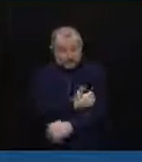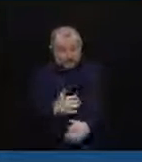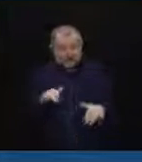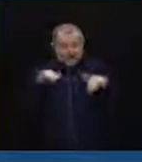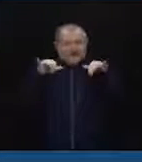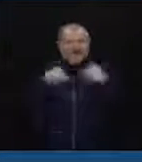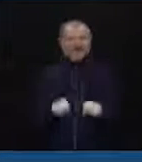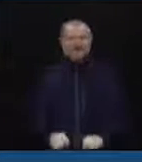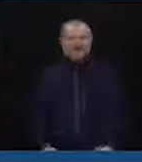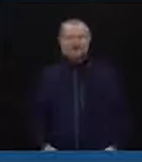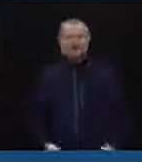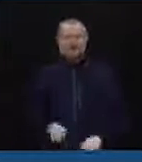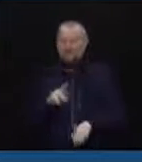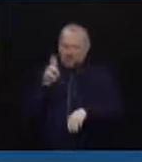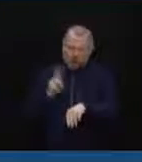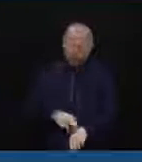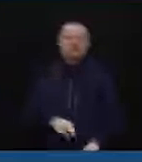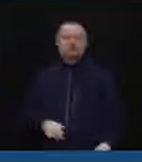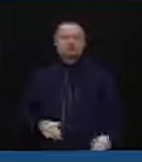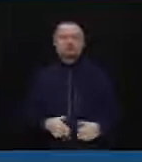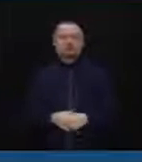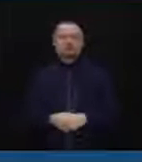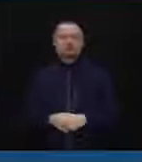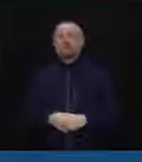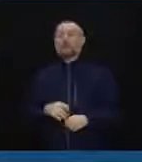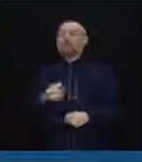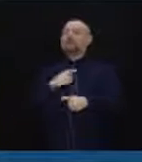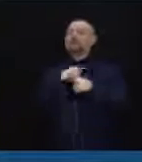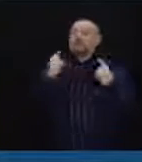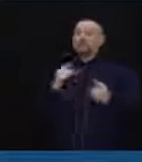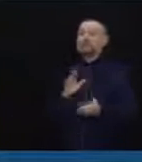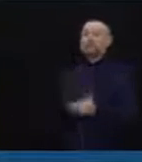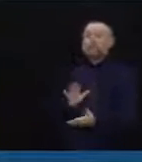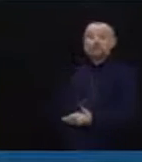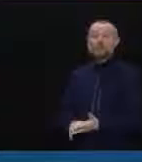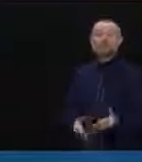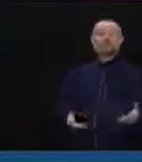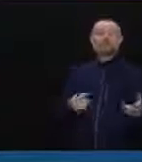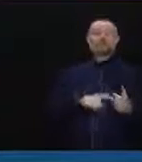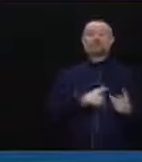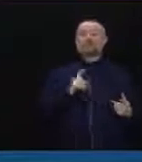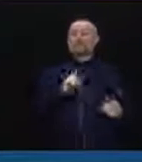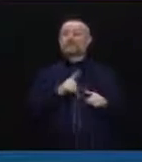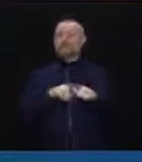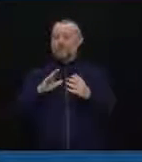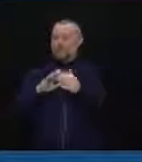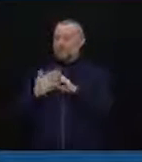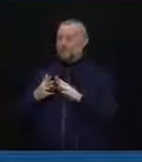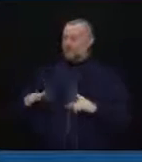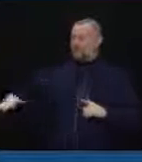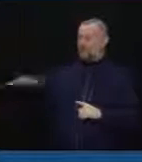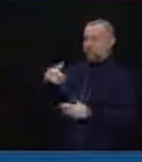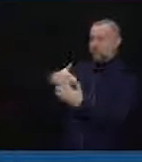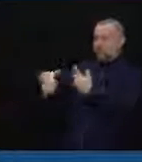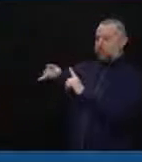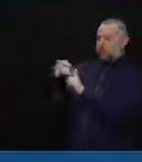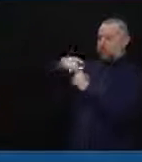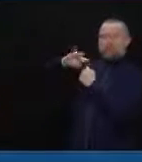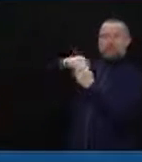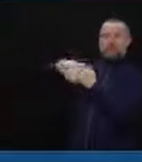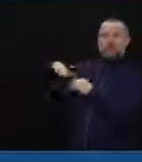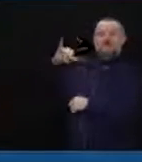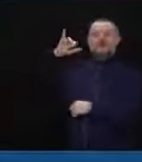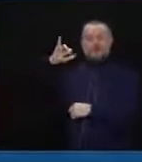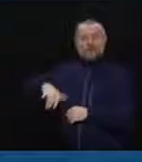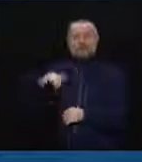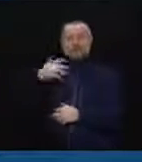course, yes. The risk to schools is related to the levels of community transmission, and that's what's plummeted. So we're